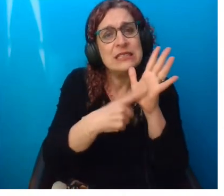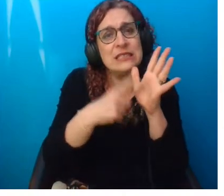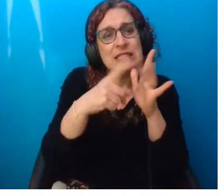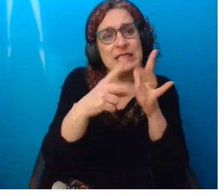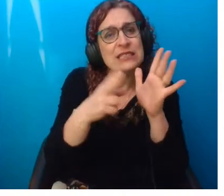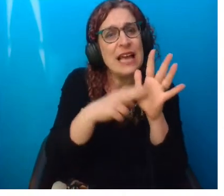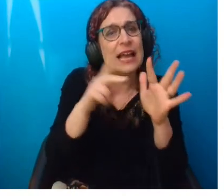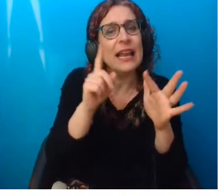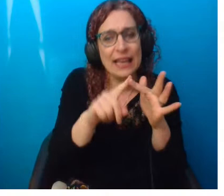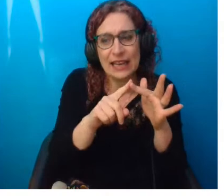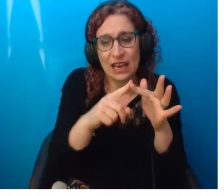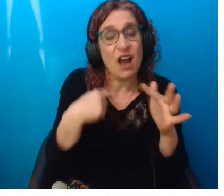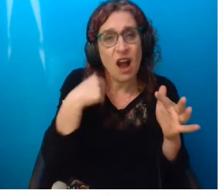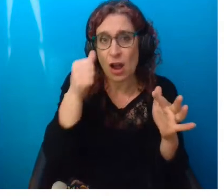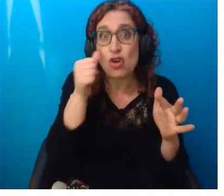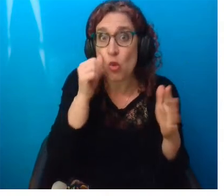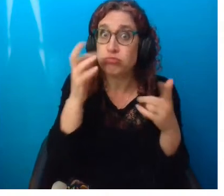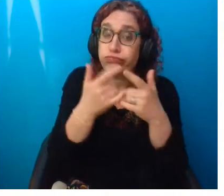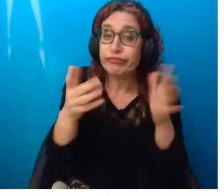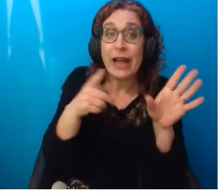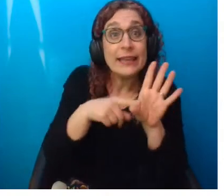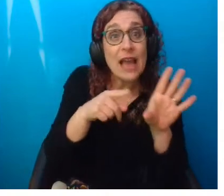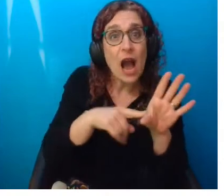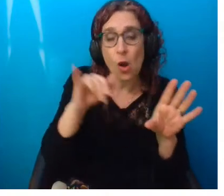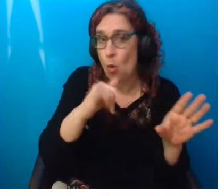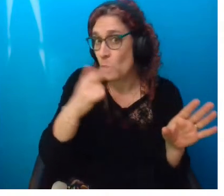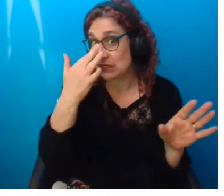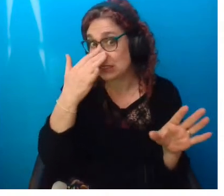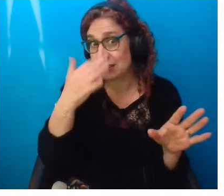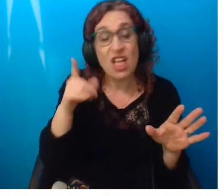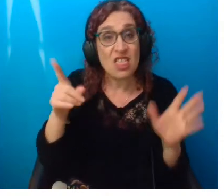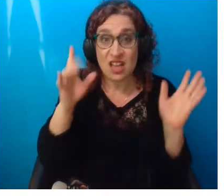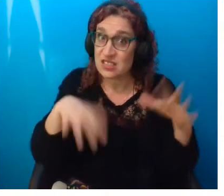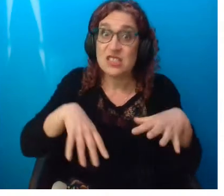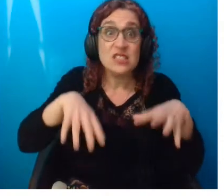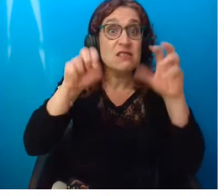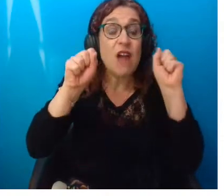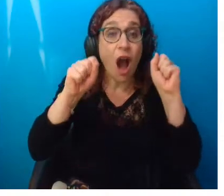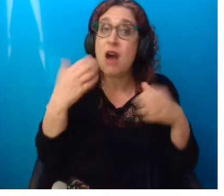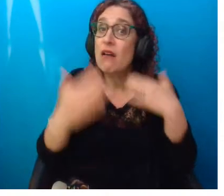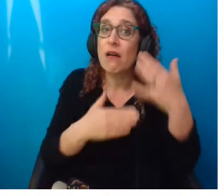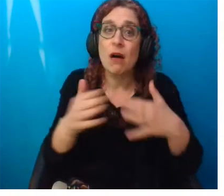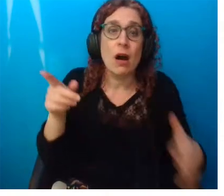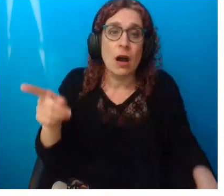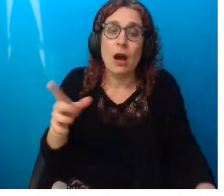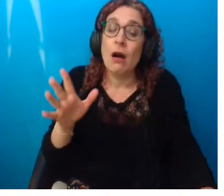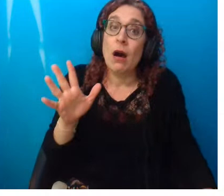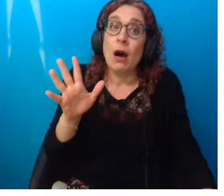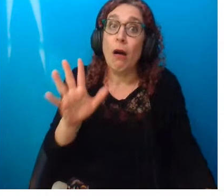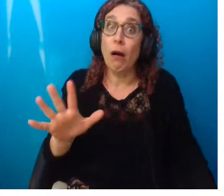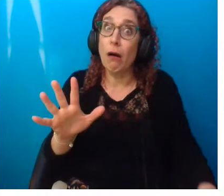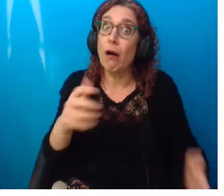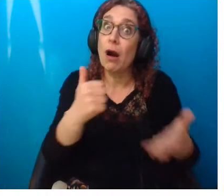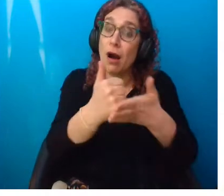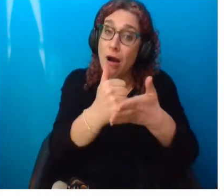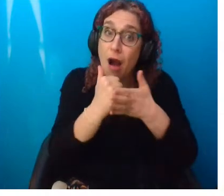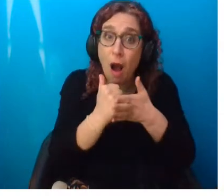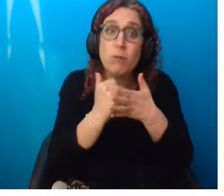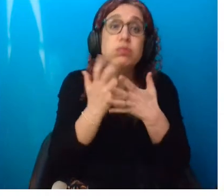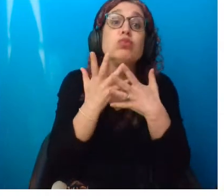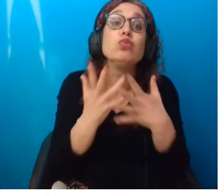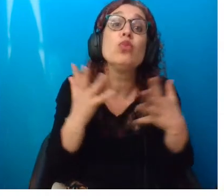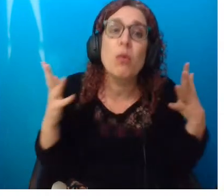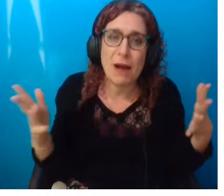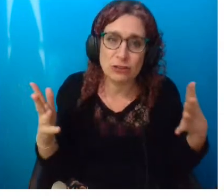young people, teenagers, who started doing this and for whom this has been extremely helpful, much more helpful